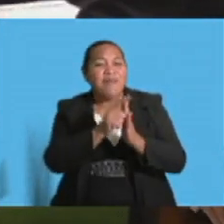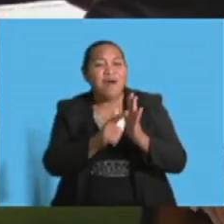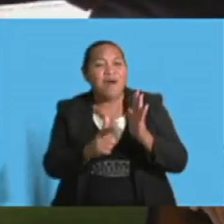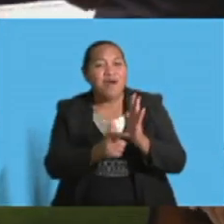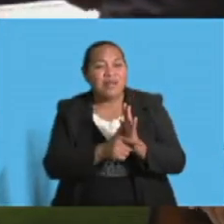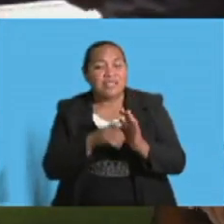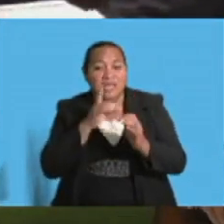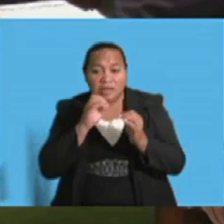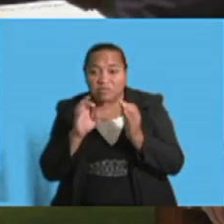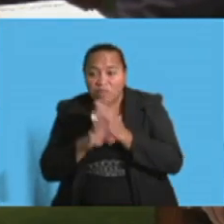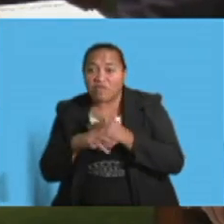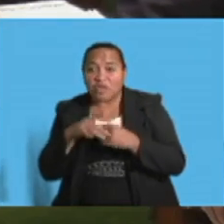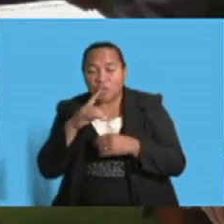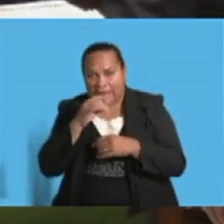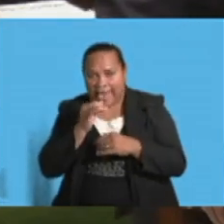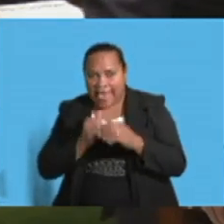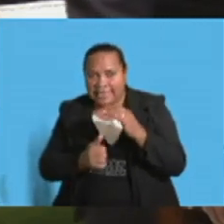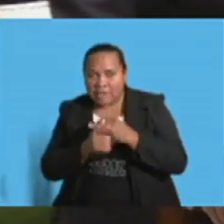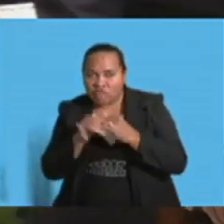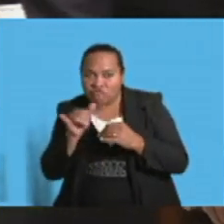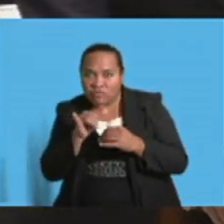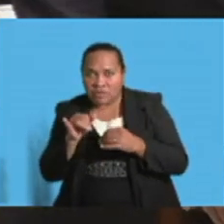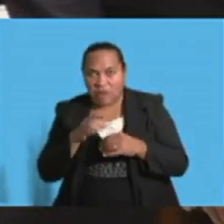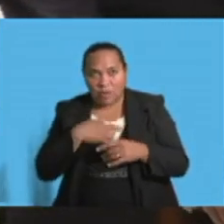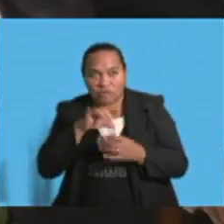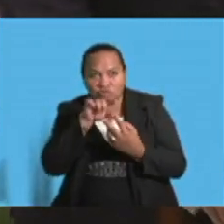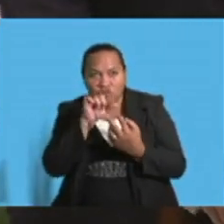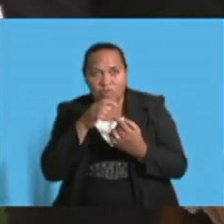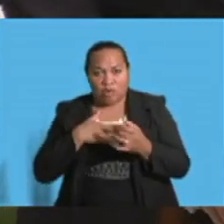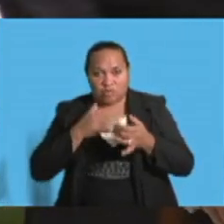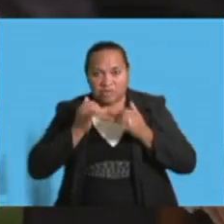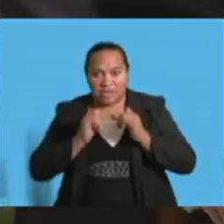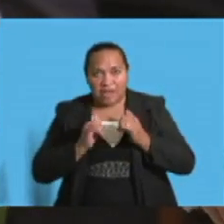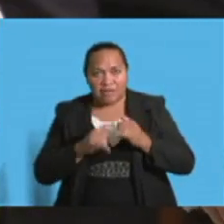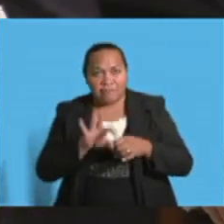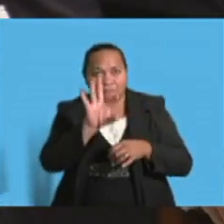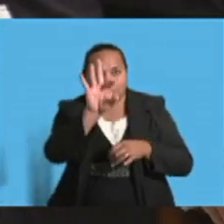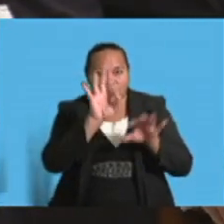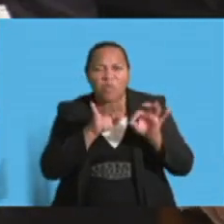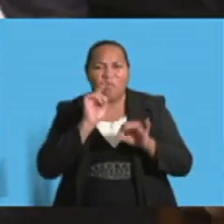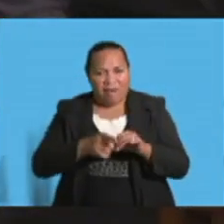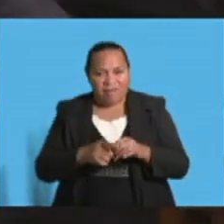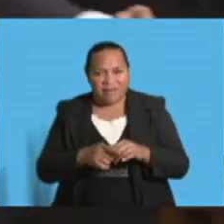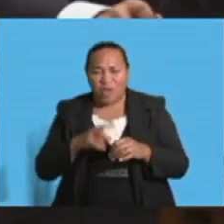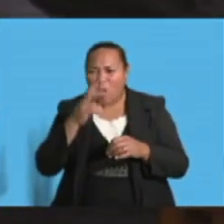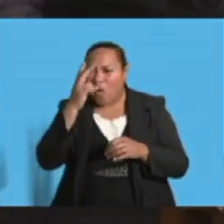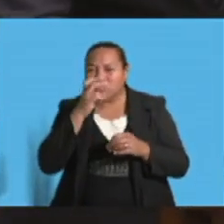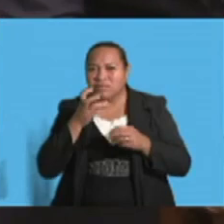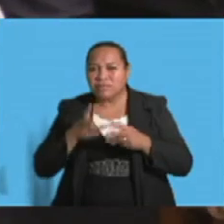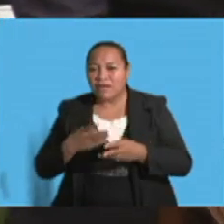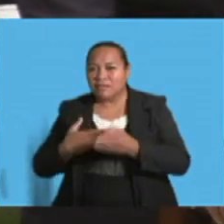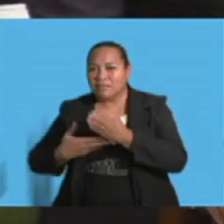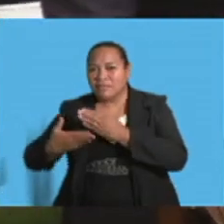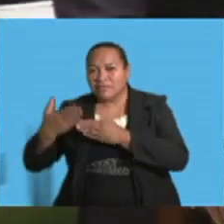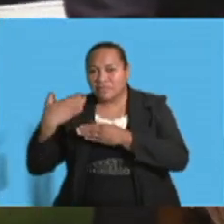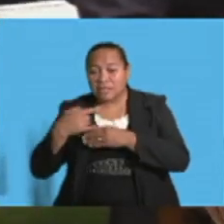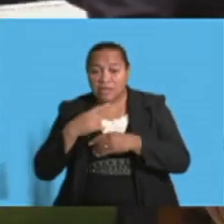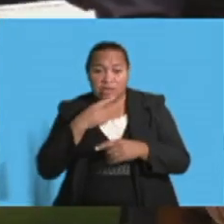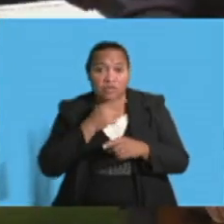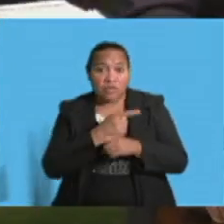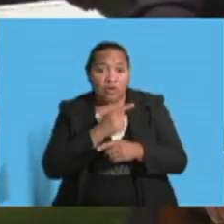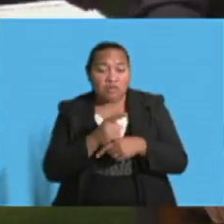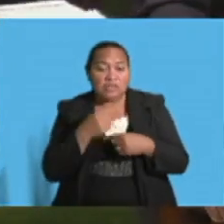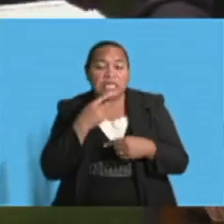to access which judges were going to hear the cases. That was the practice, Madam Speaker. Madam Speaker, they talked about protecting